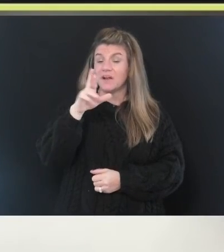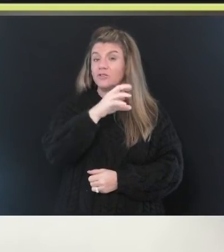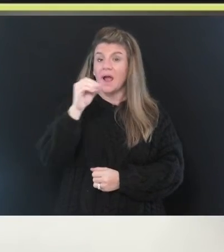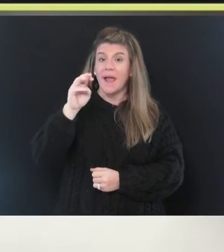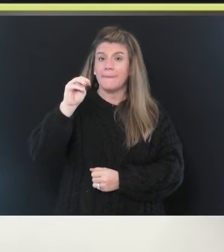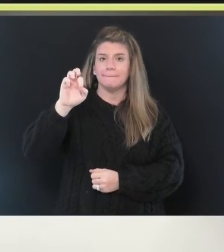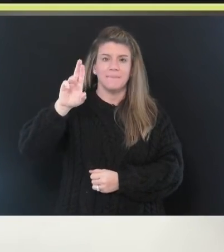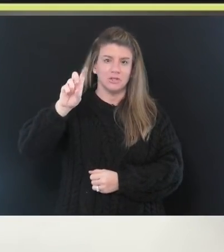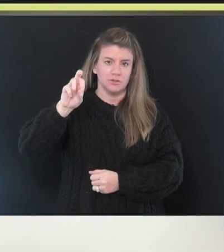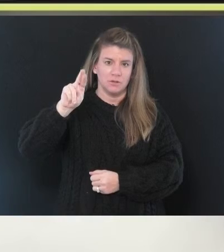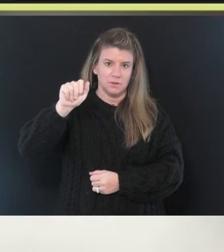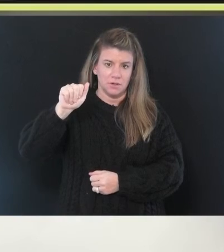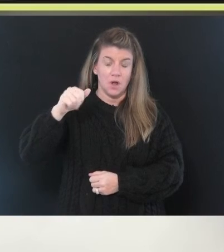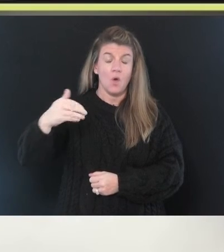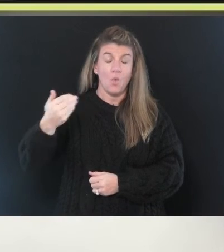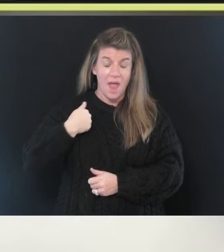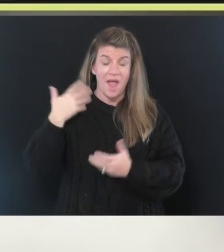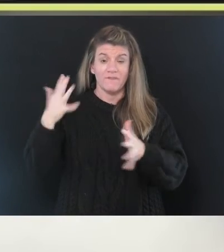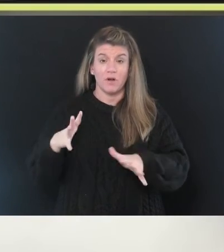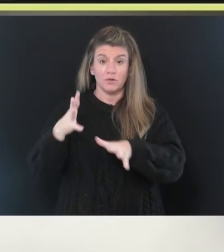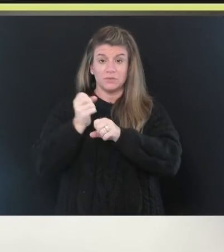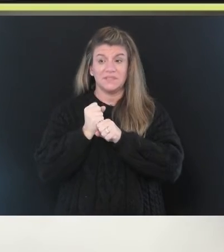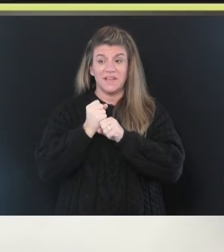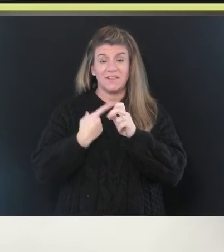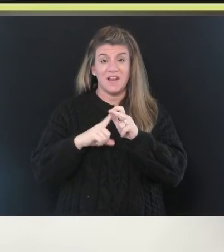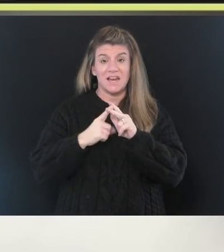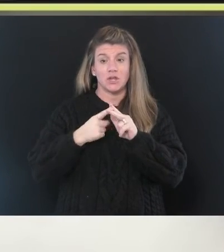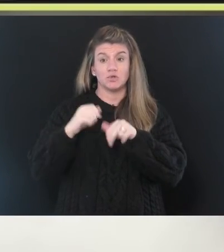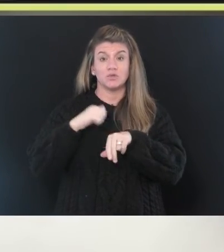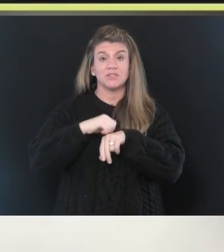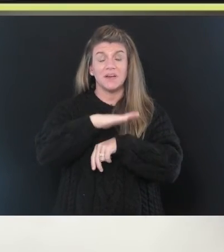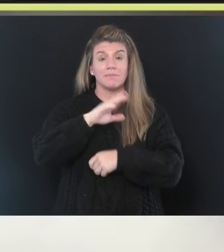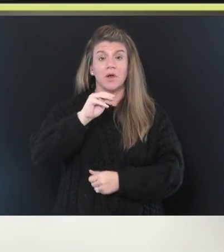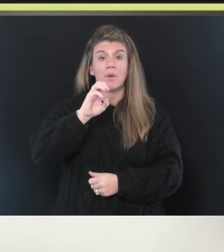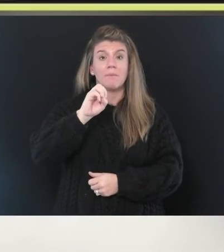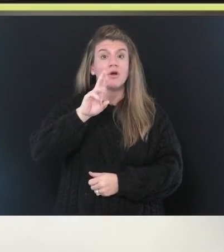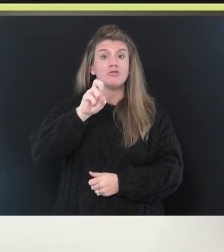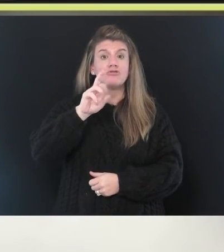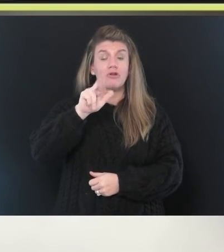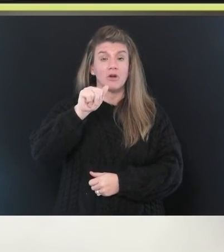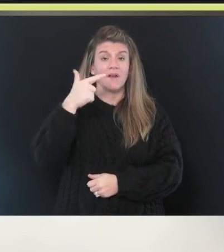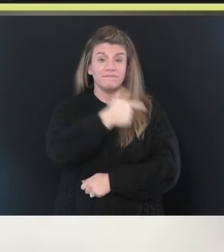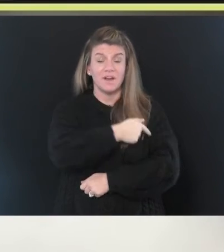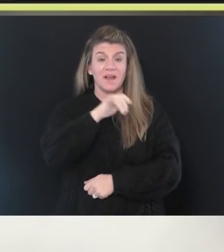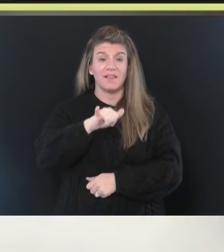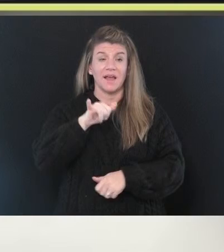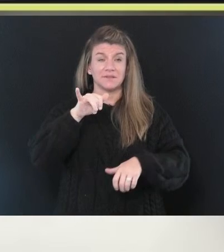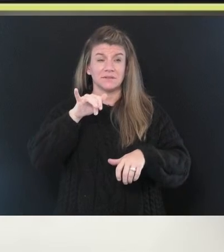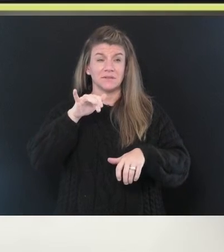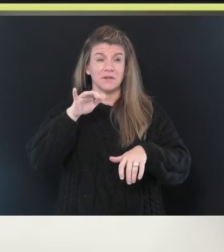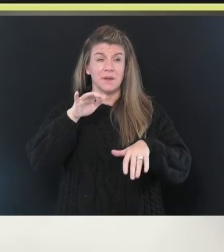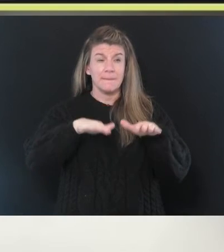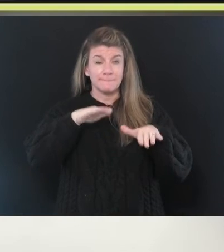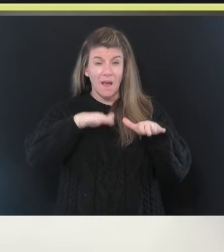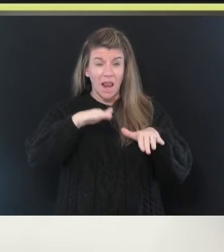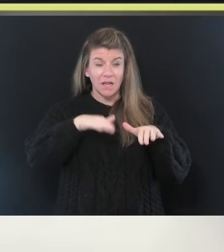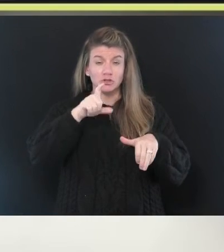Moderna. We have received an initial shipment of Moderna vaccine, the balance of which will come